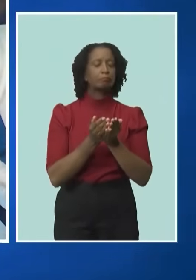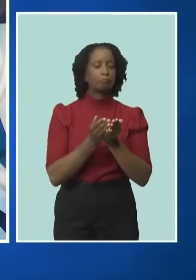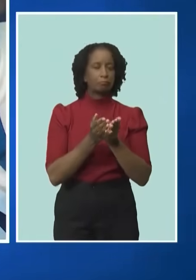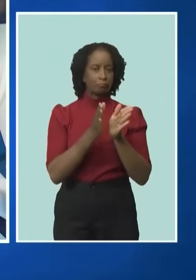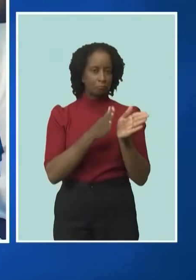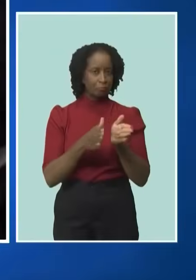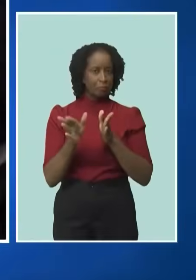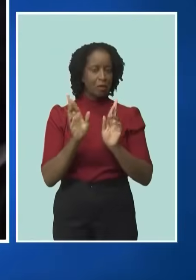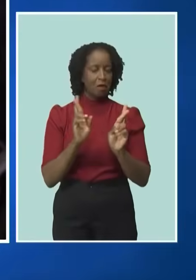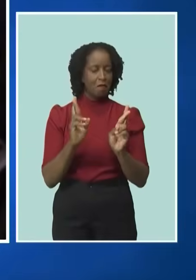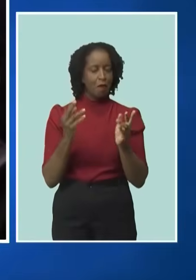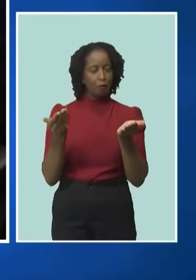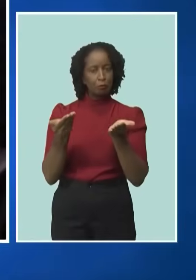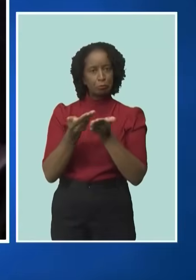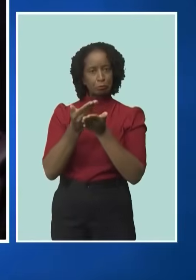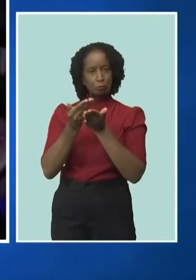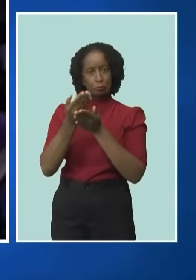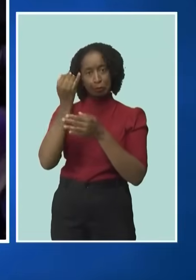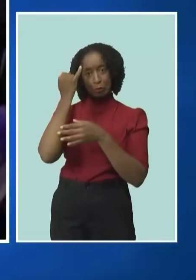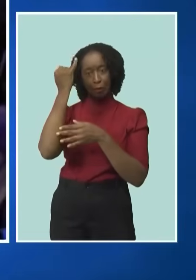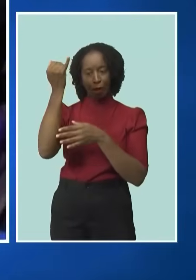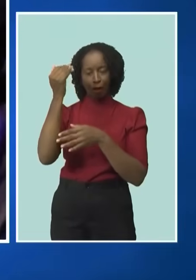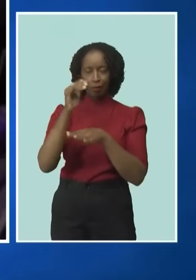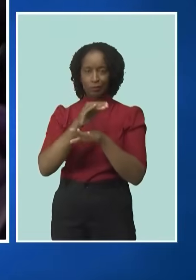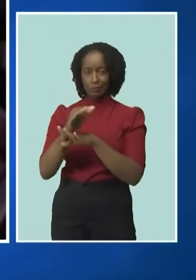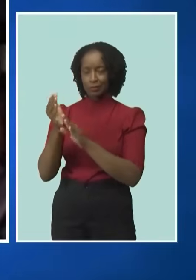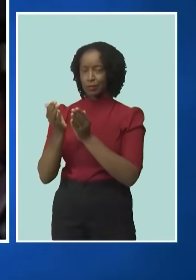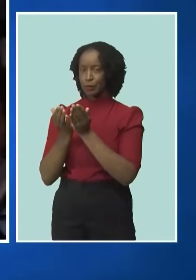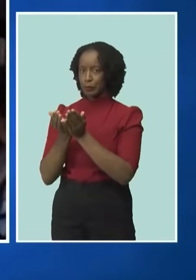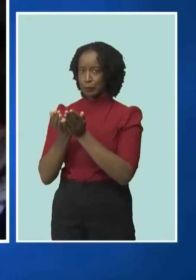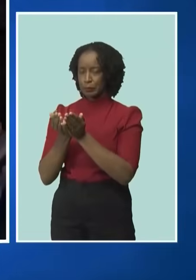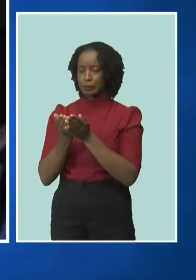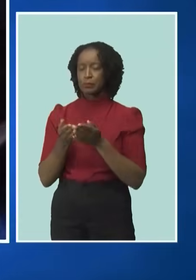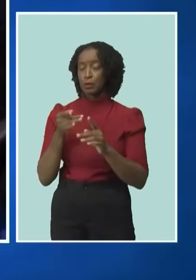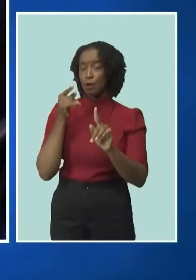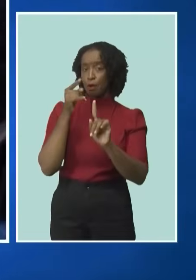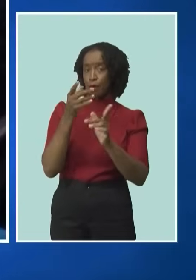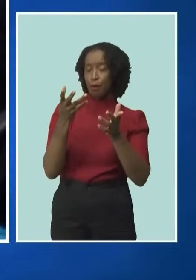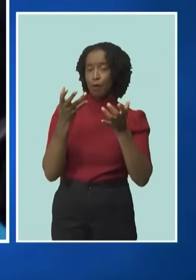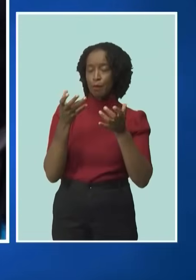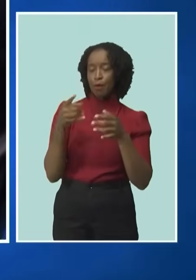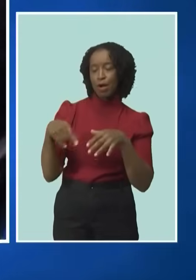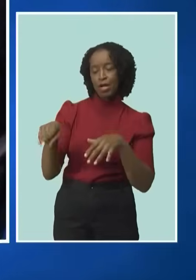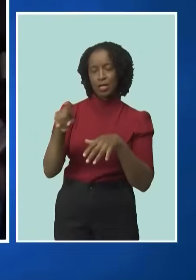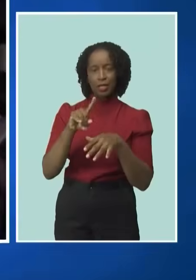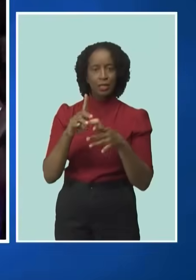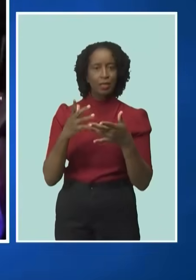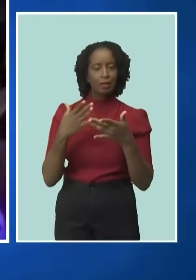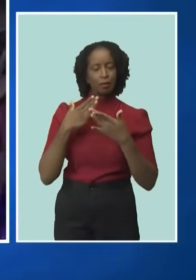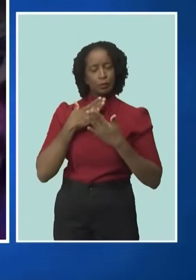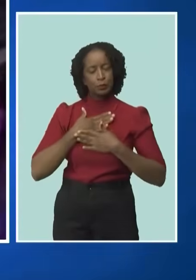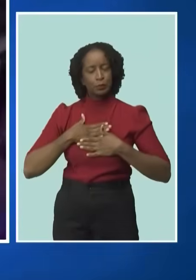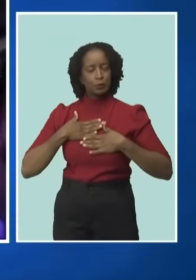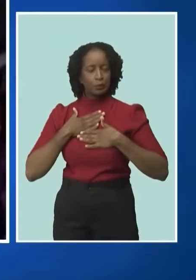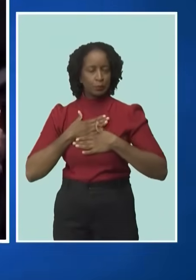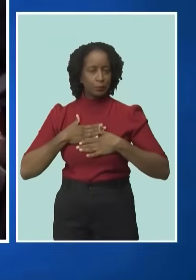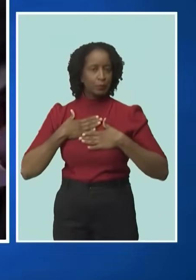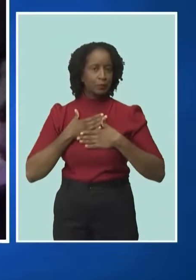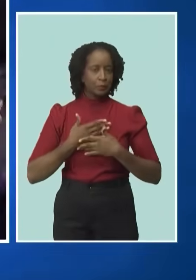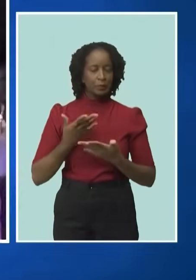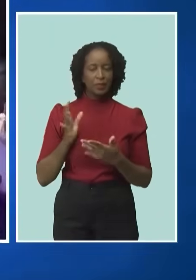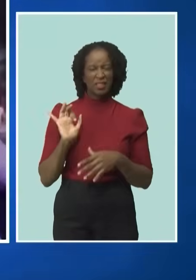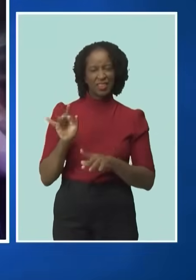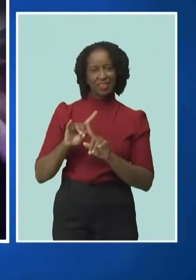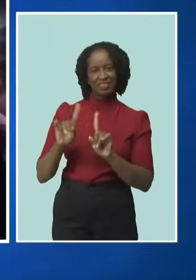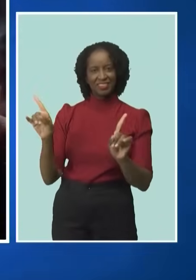fresh new concept. According to him, the goal is to offer guests a soothing, immersive experience with a new vibe that